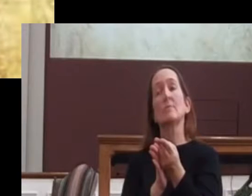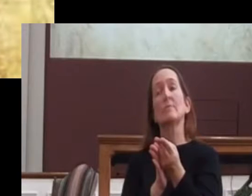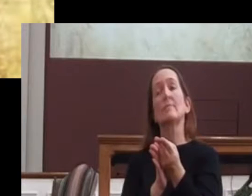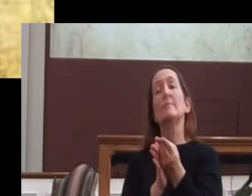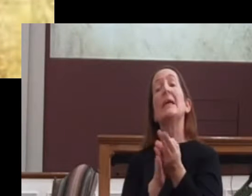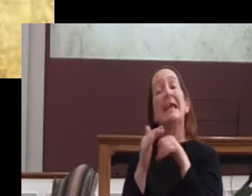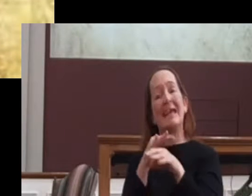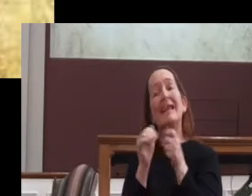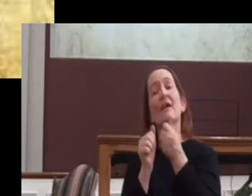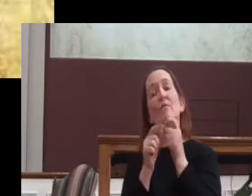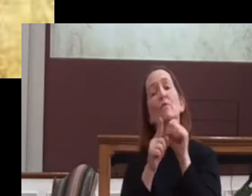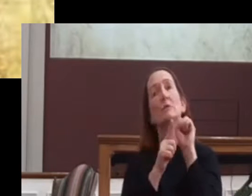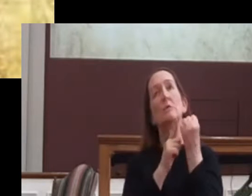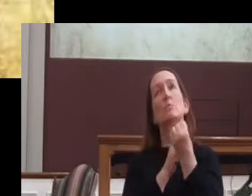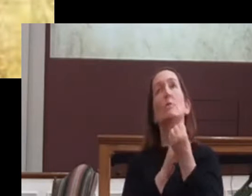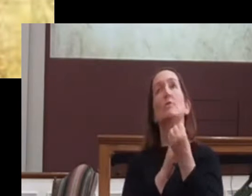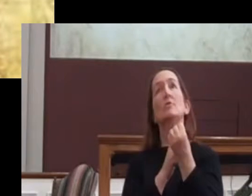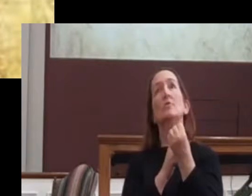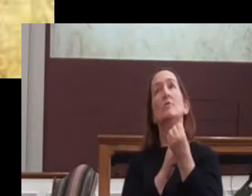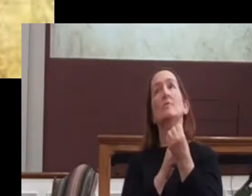that we get to the truth of the matter